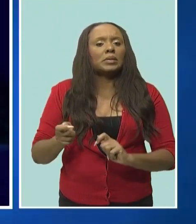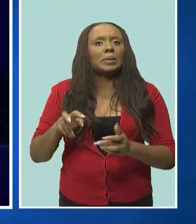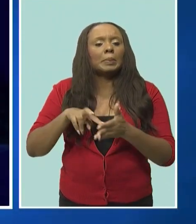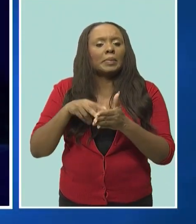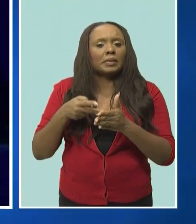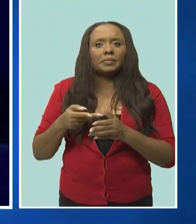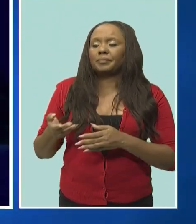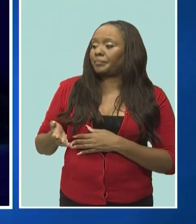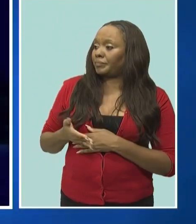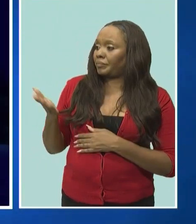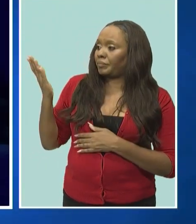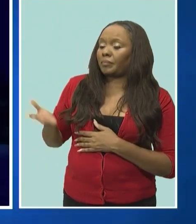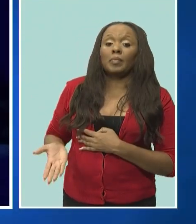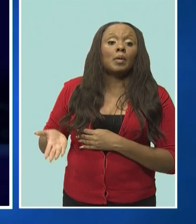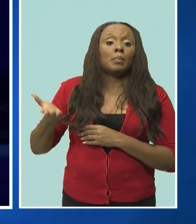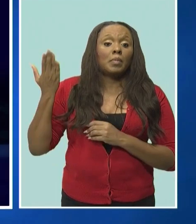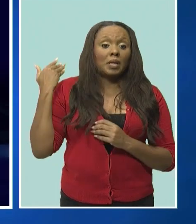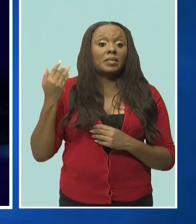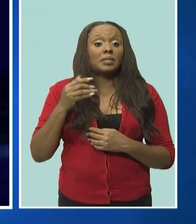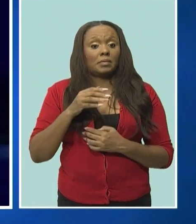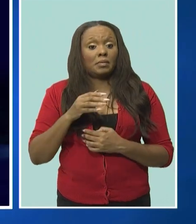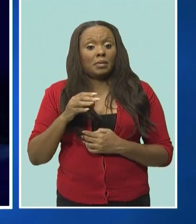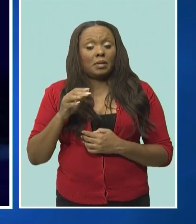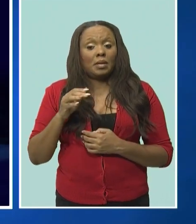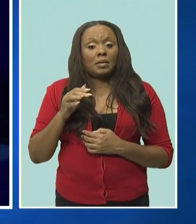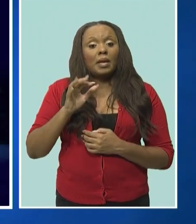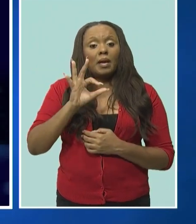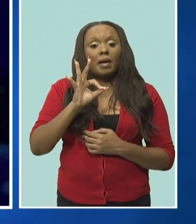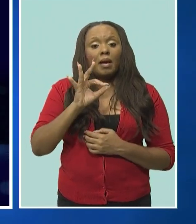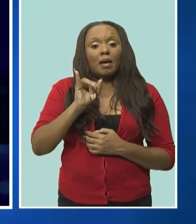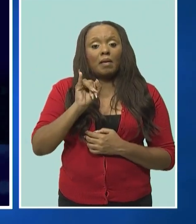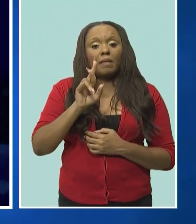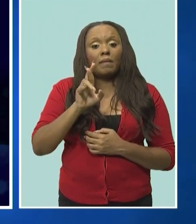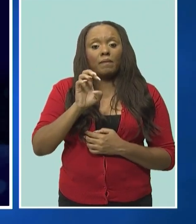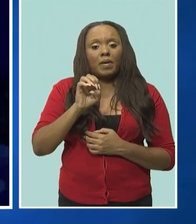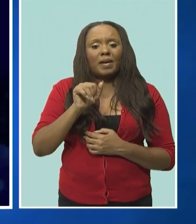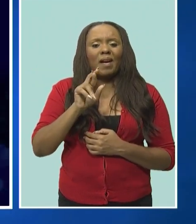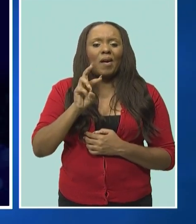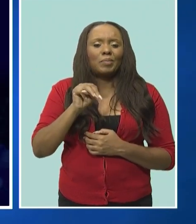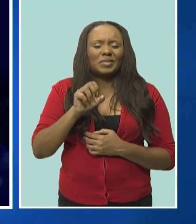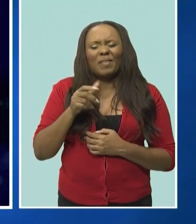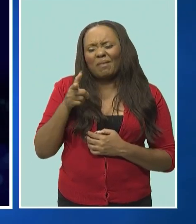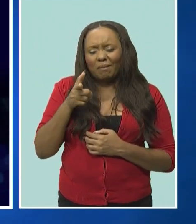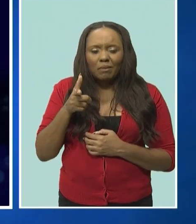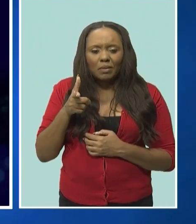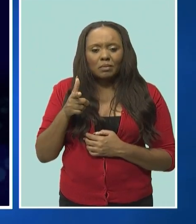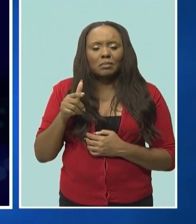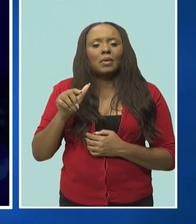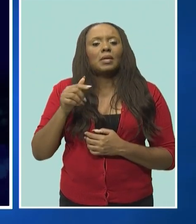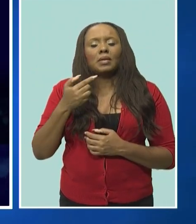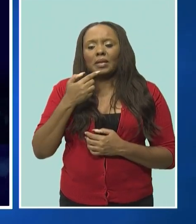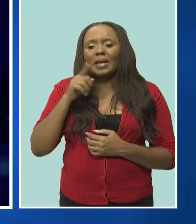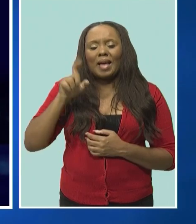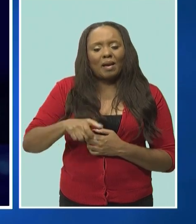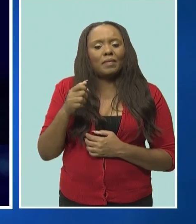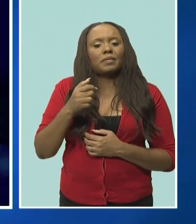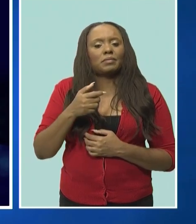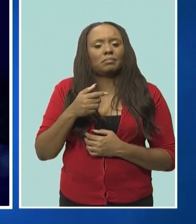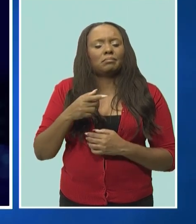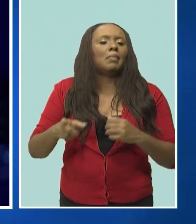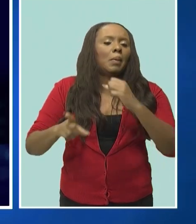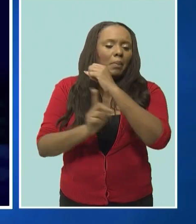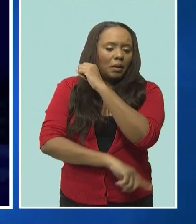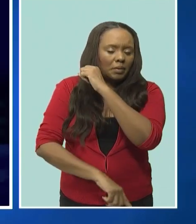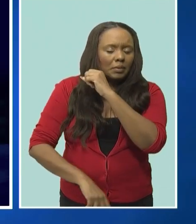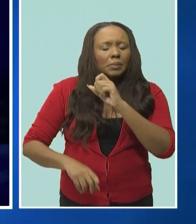Previously, the Firearms Act provided for mandatory penalties, mandatory sentences.